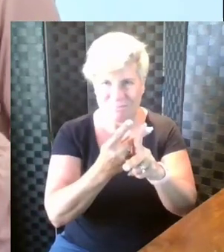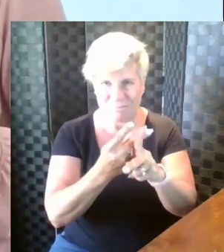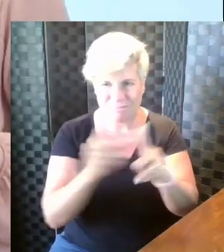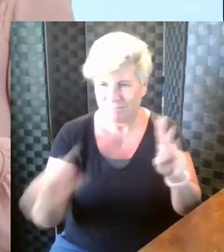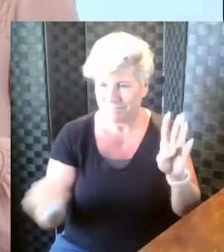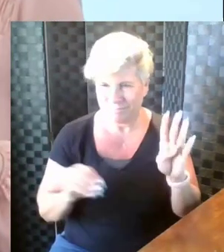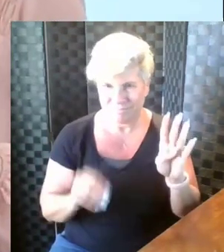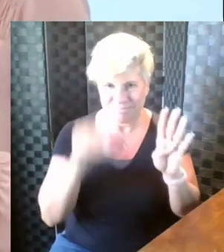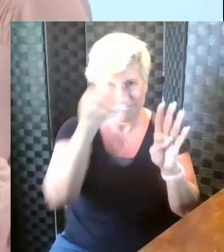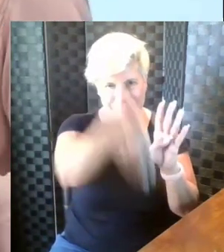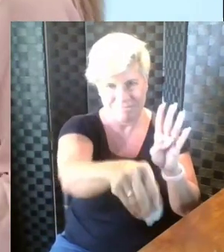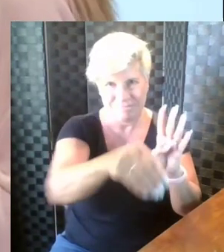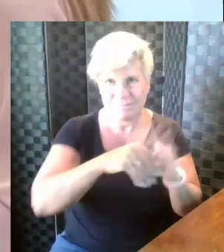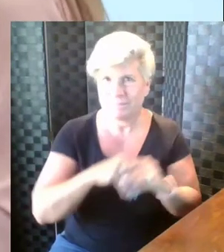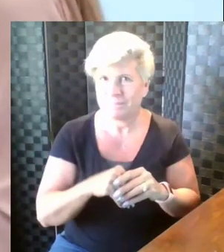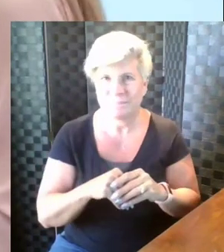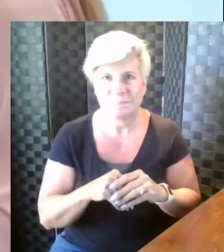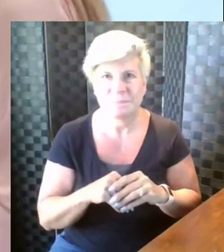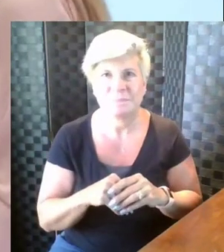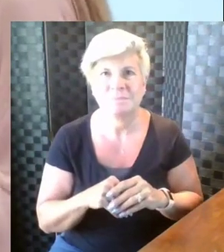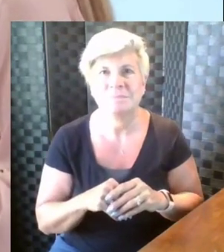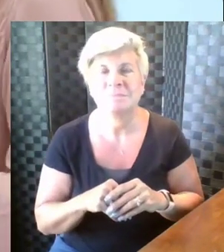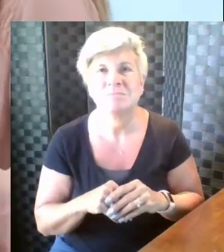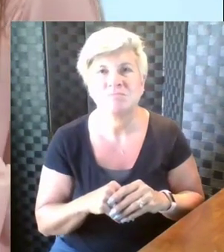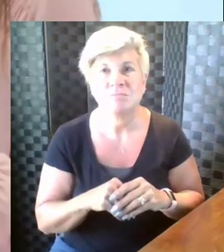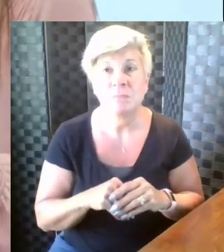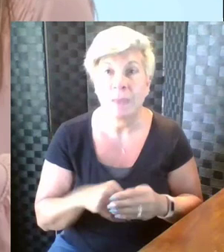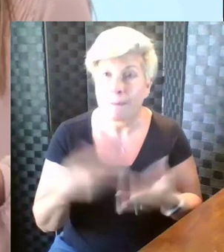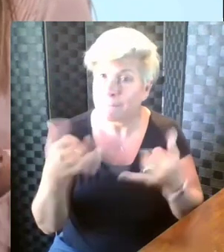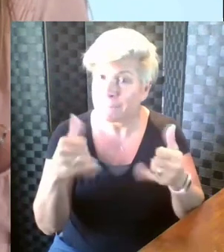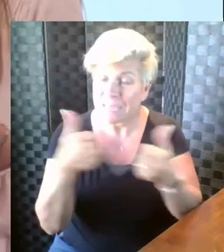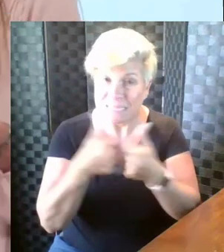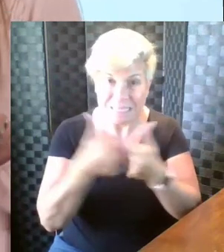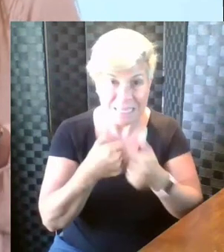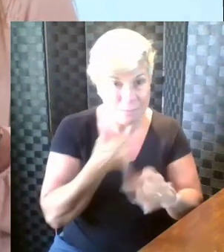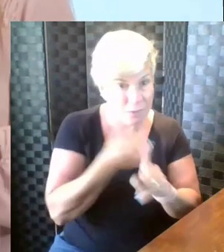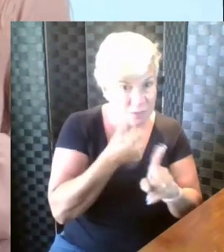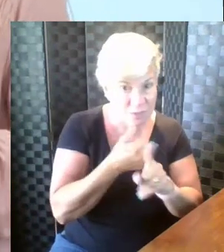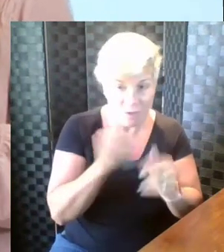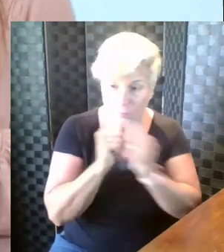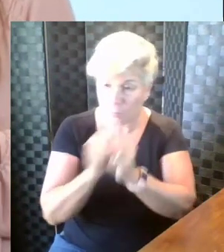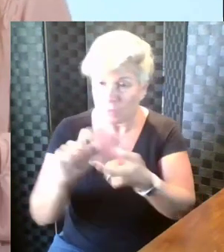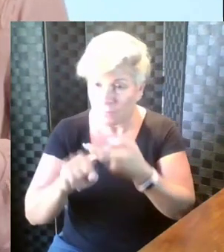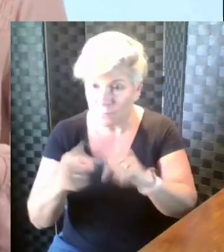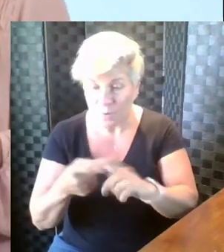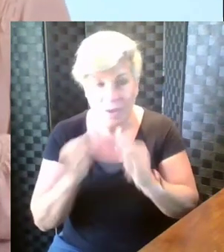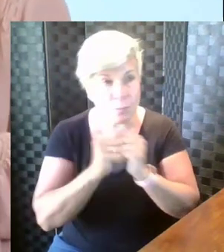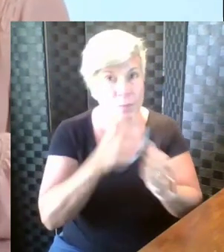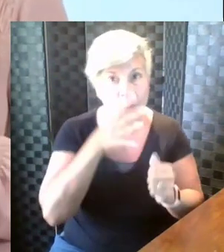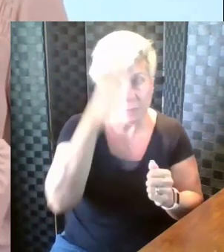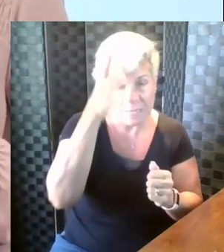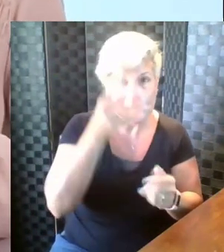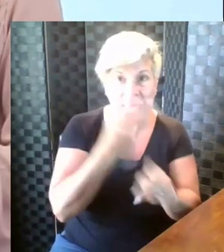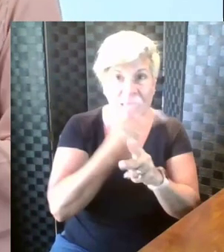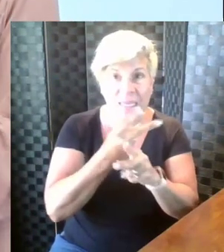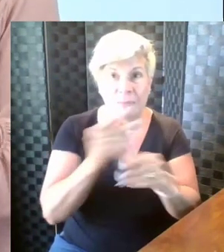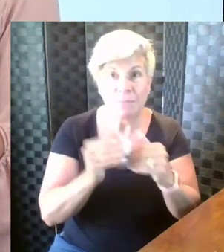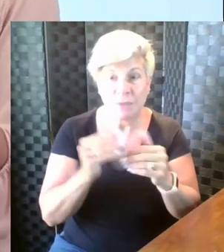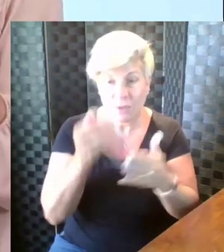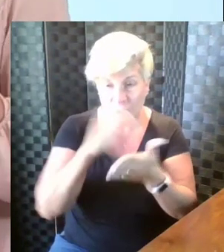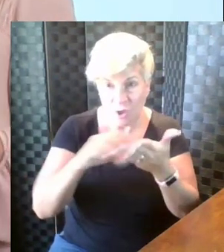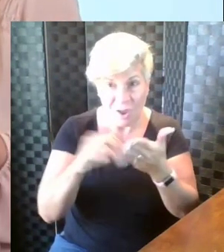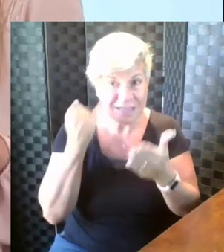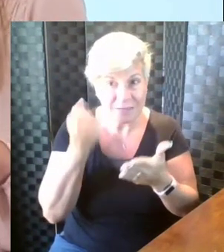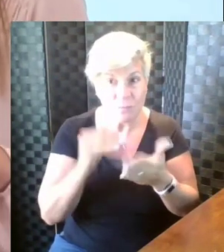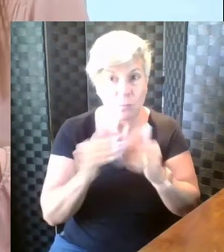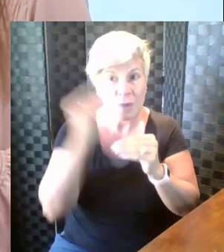line to the left, so it would be smaller. So I don't keep that one. So you can play this game alone. You could play it with a friend, and you get to keep the card that's greater. Okay? And we'll talk about